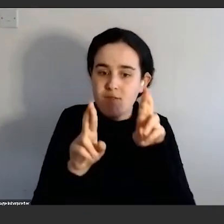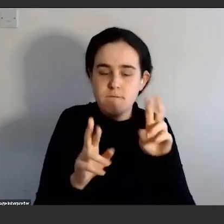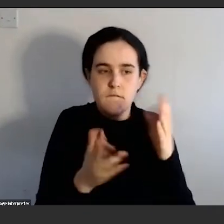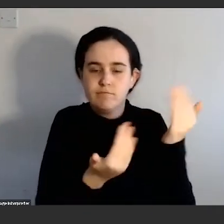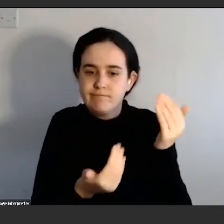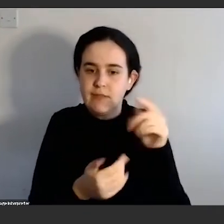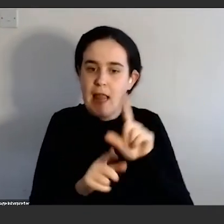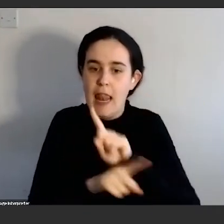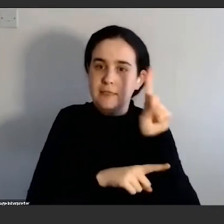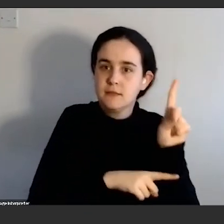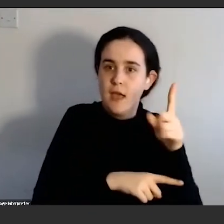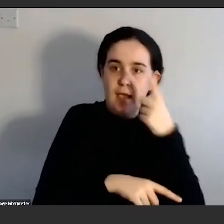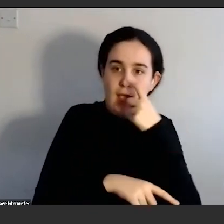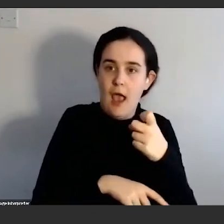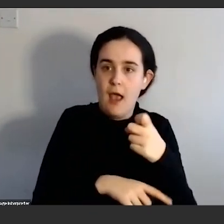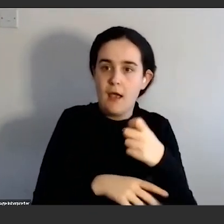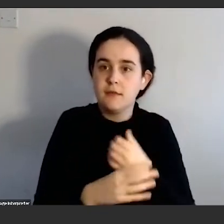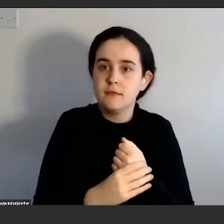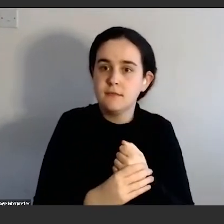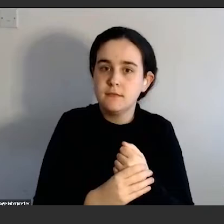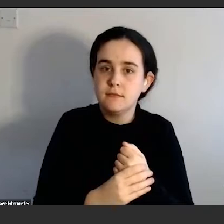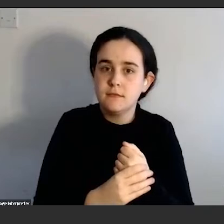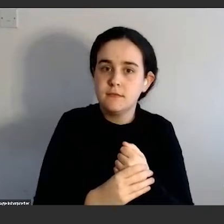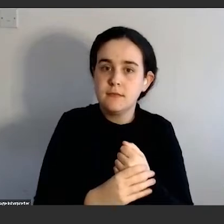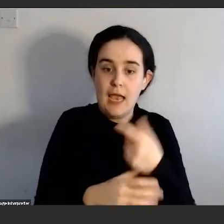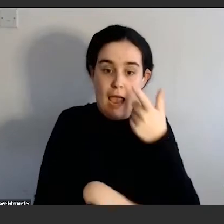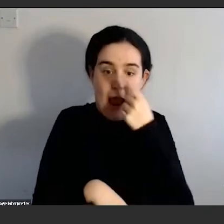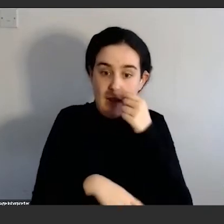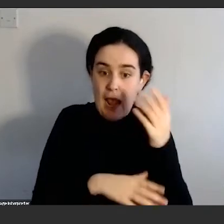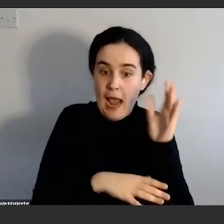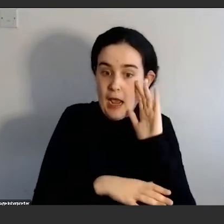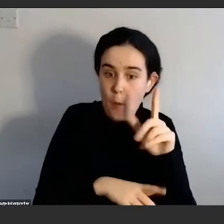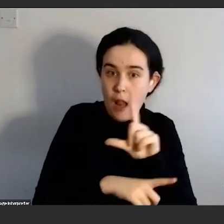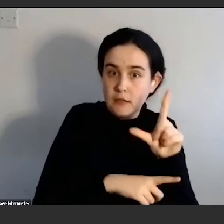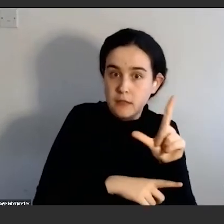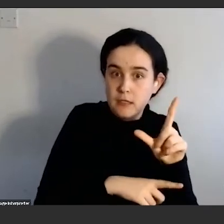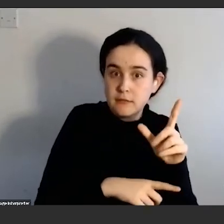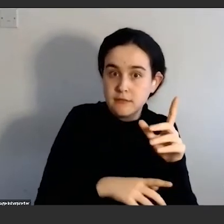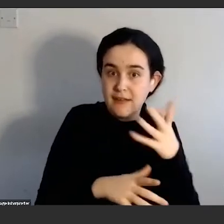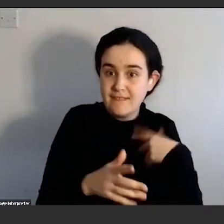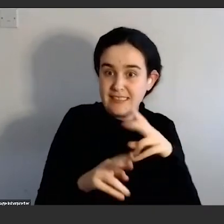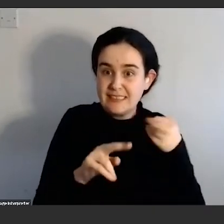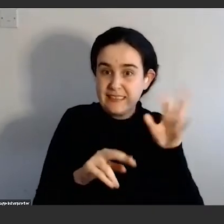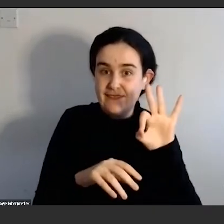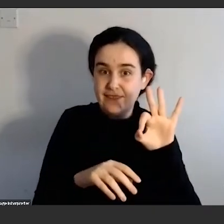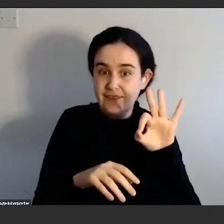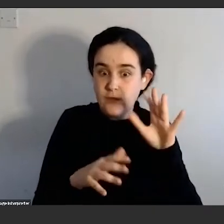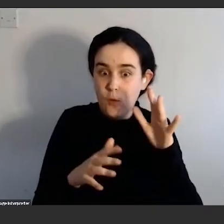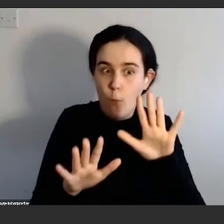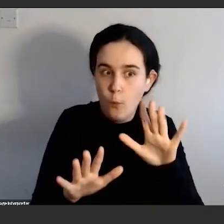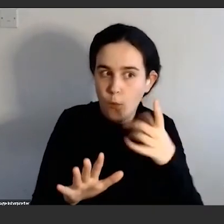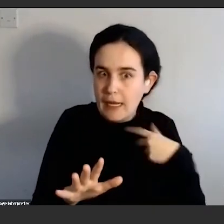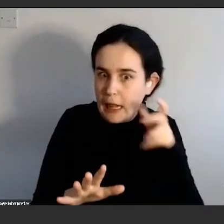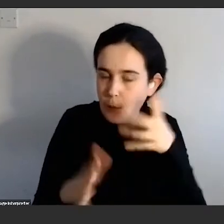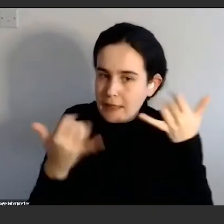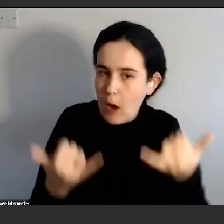but unfortunately we're not unable to hear your interpreter. Yes! Right at the end. Oh my goodness. All